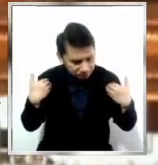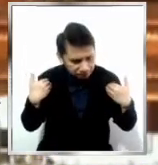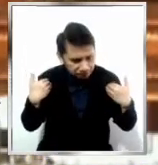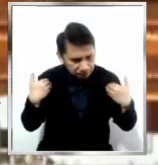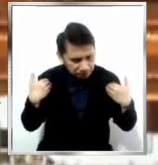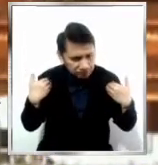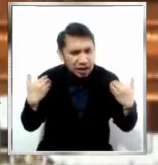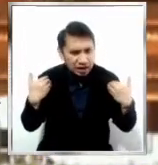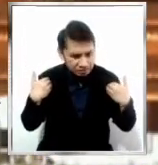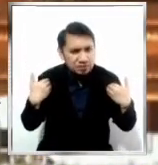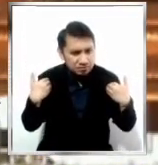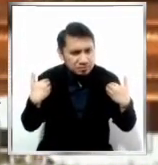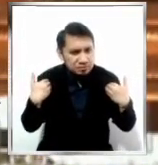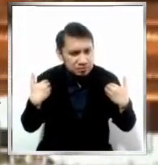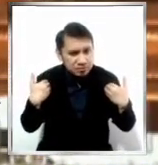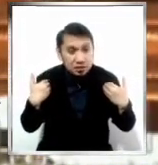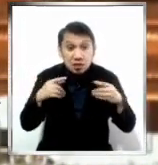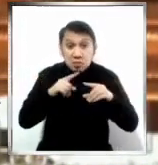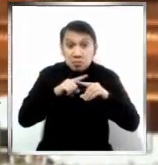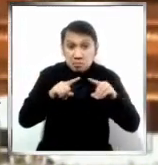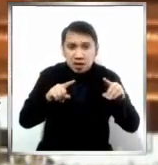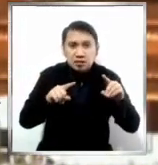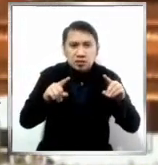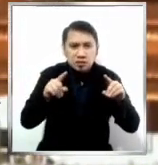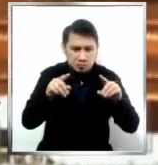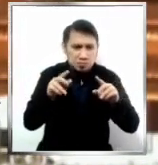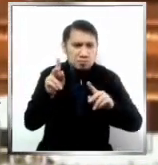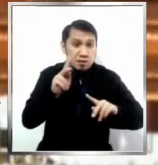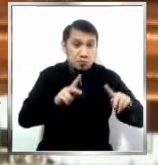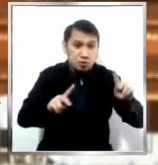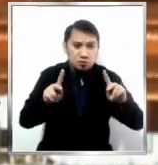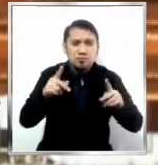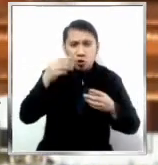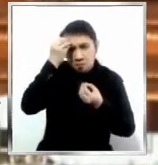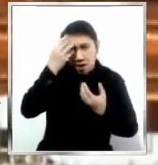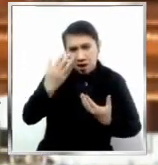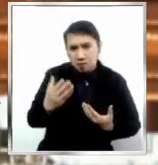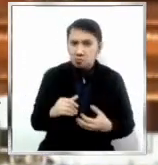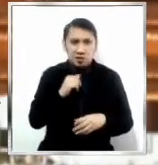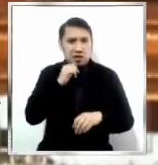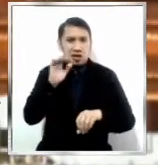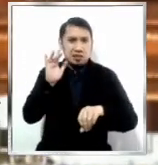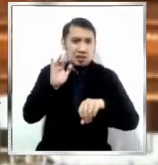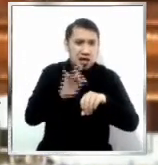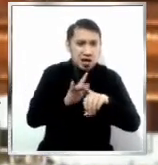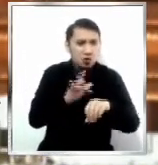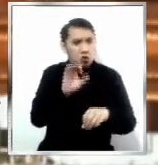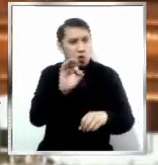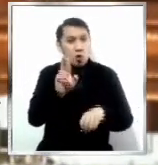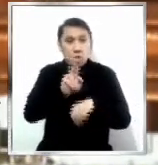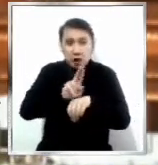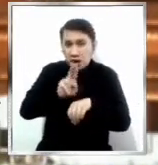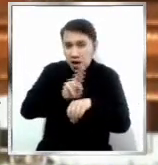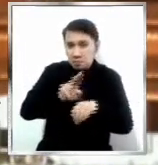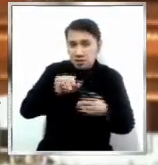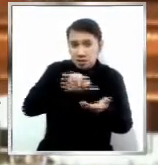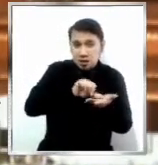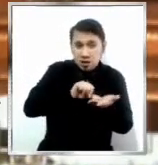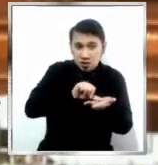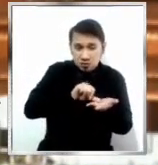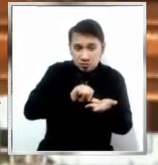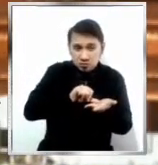lang, ang mga tao sumunod na, hindi mo hawak, alcohol ka agad. The mask was